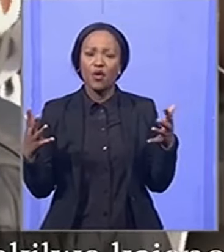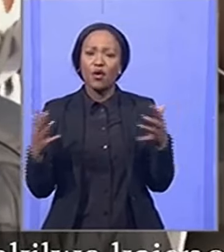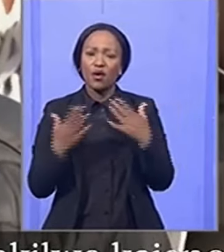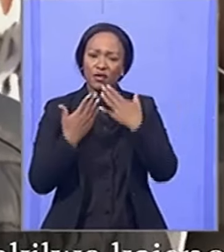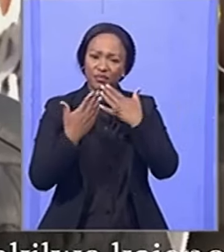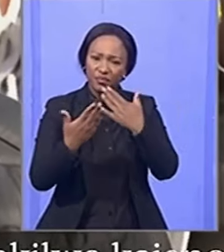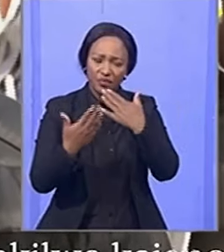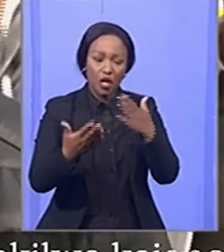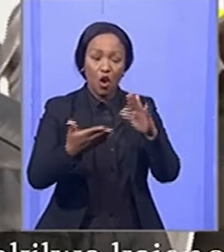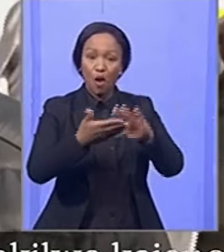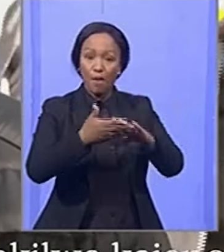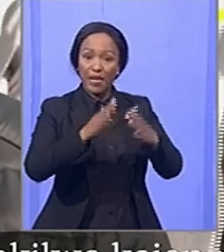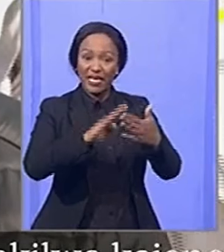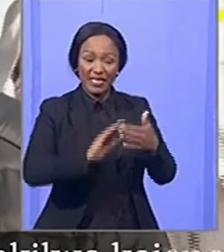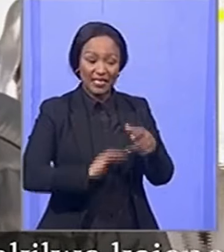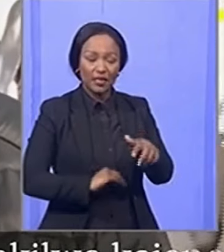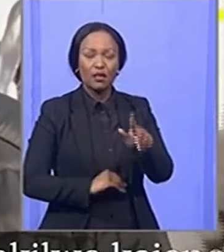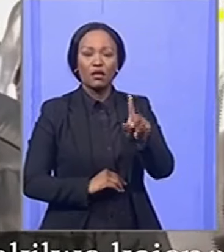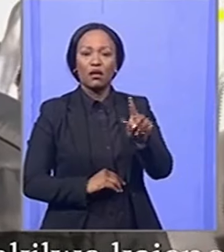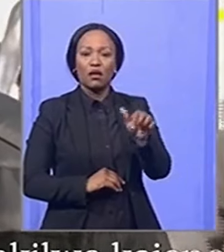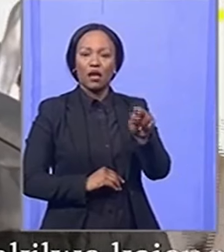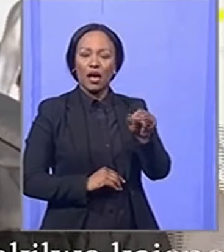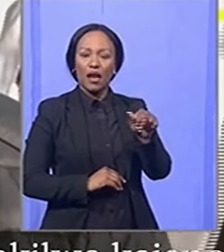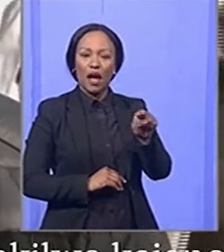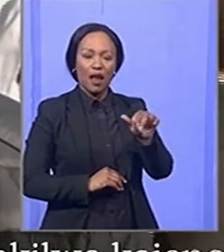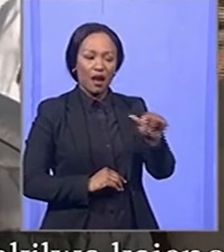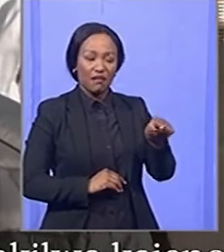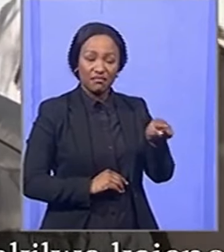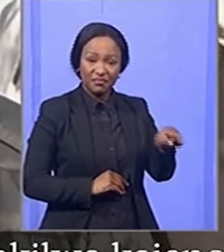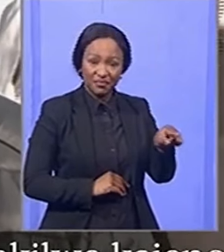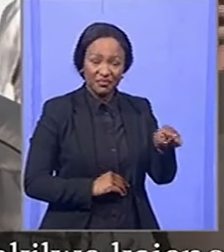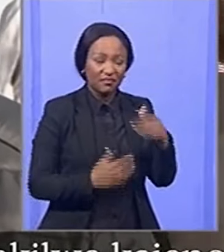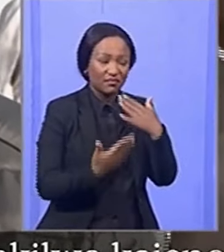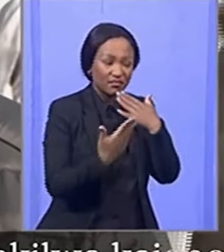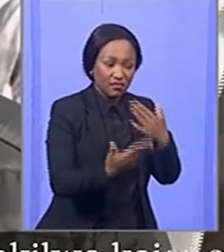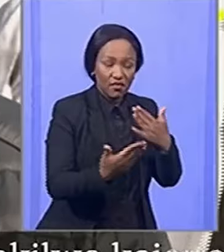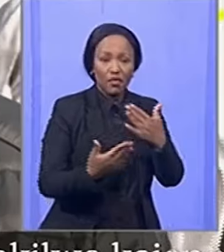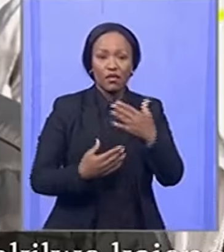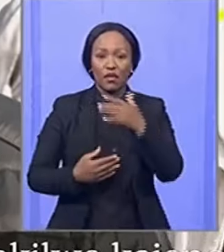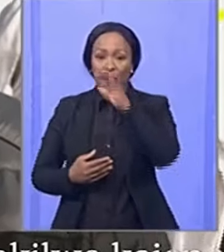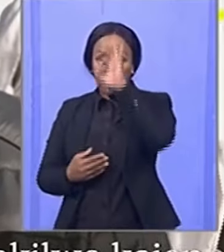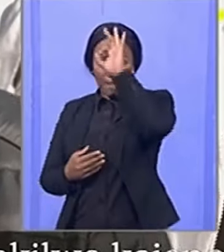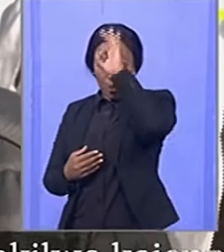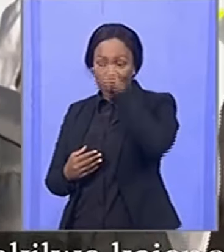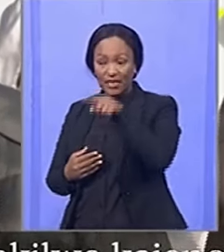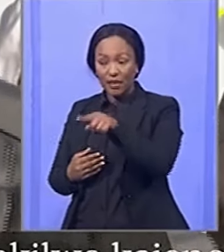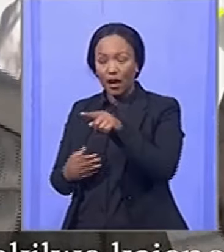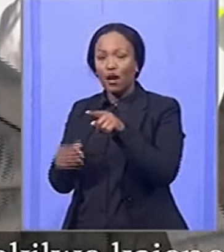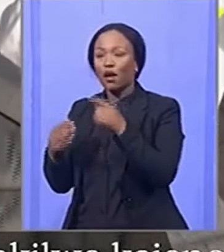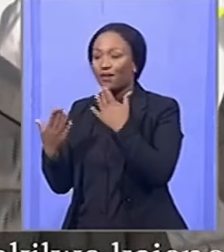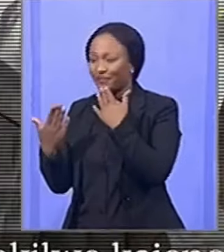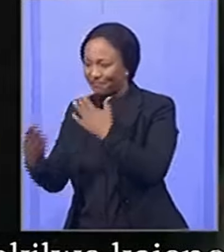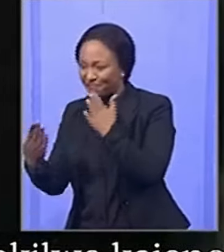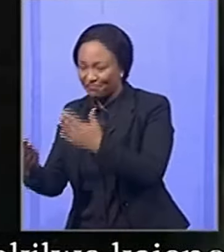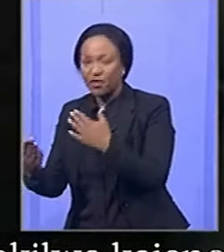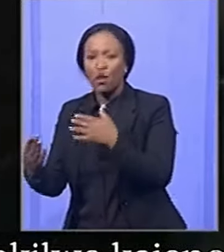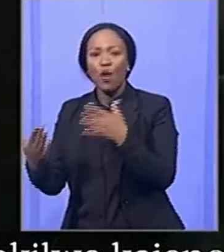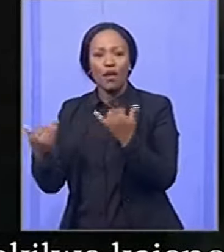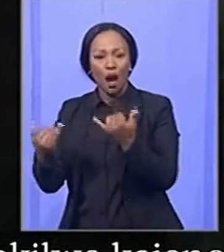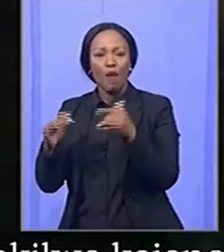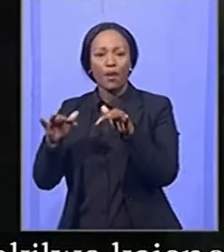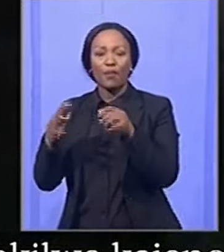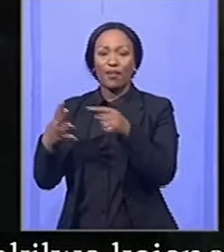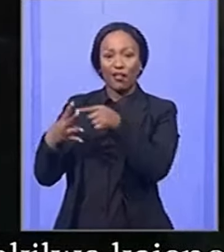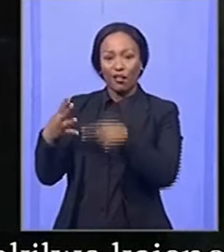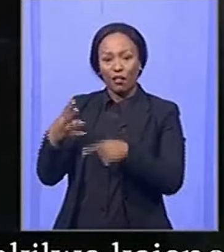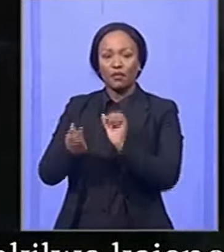Kanana le mapolesa ka mo ba sebeditseng ka teng hore ebe ka nako ena ebe o sona le batho ba tshwerweng. Balatfadiwa